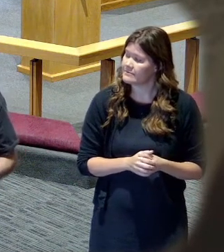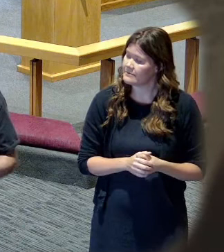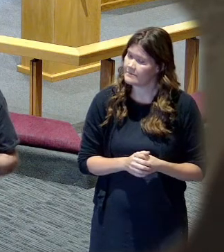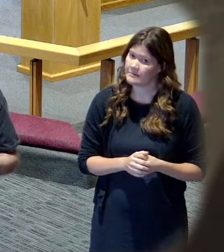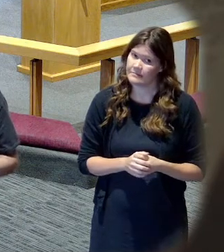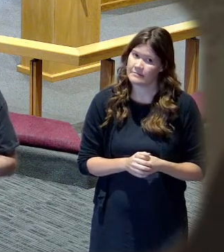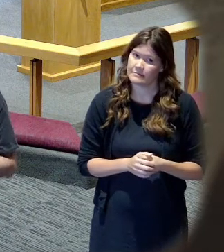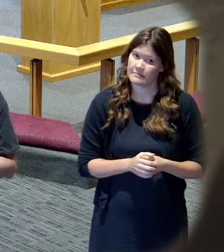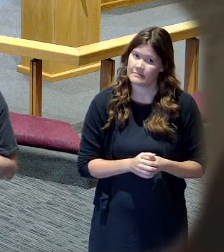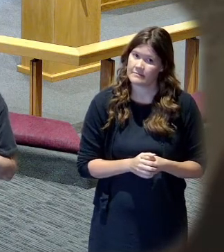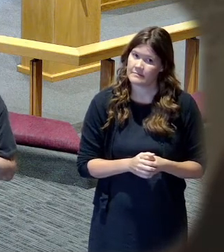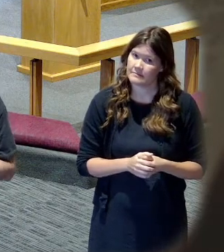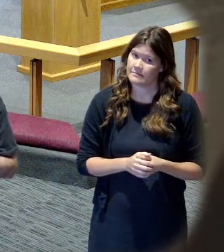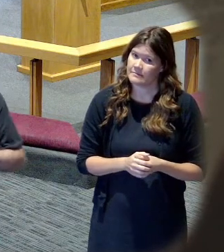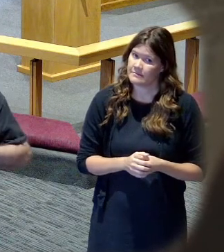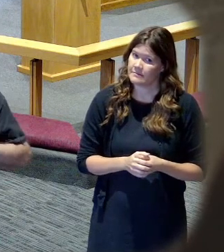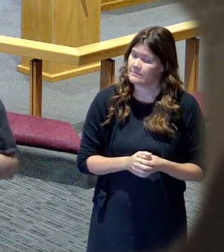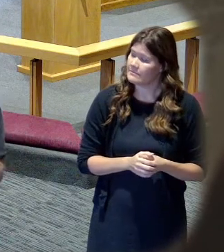praise your name.